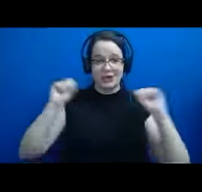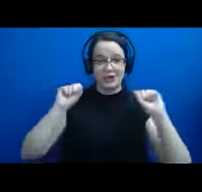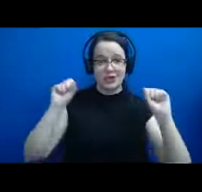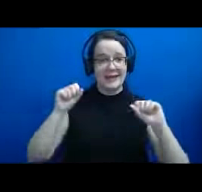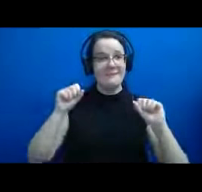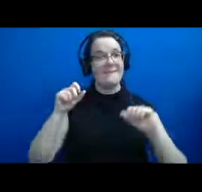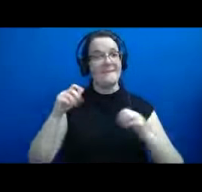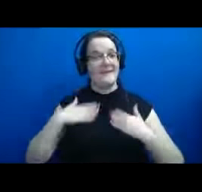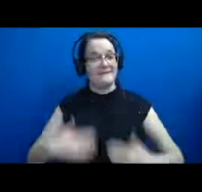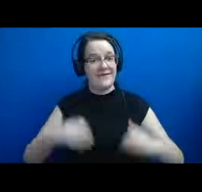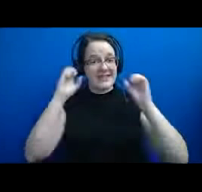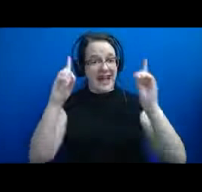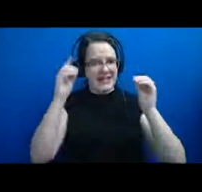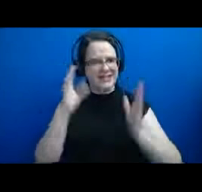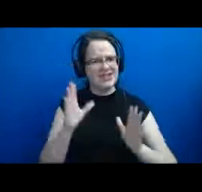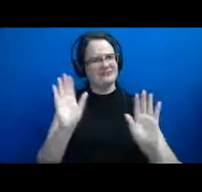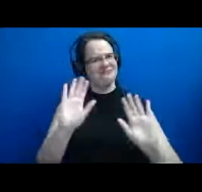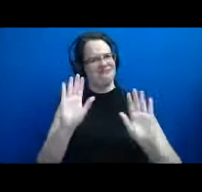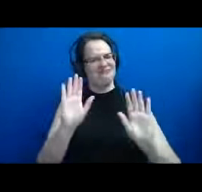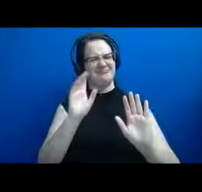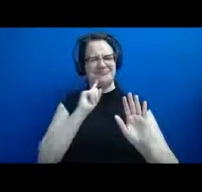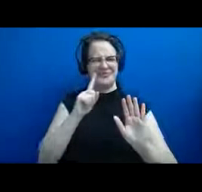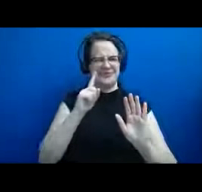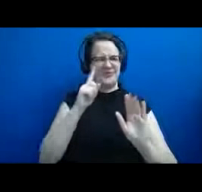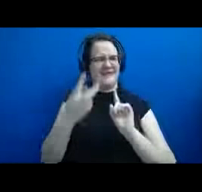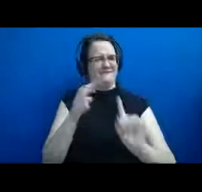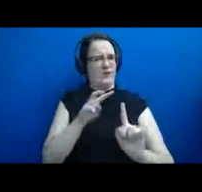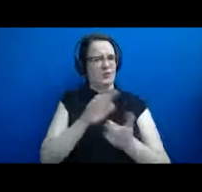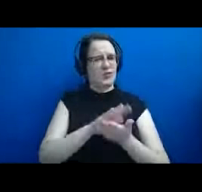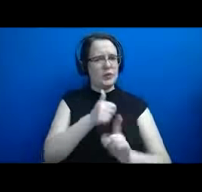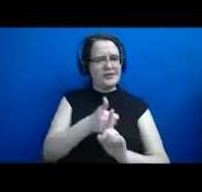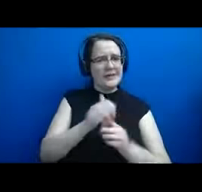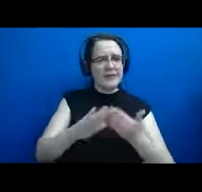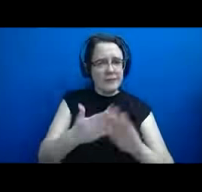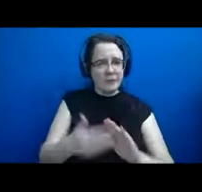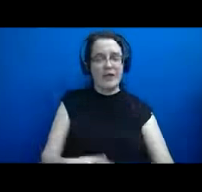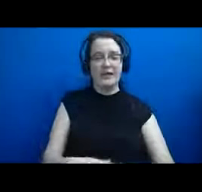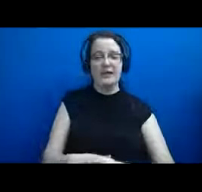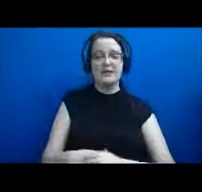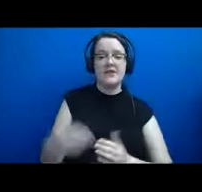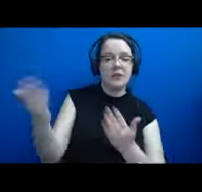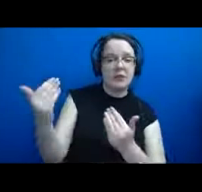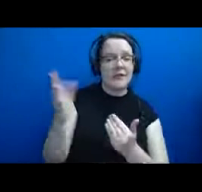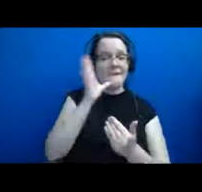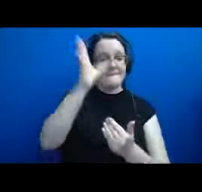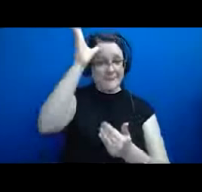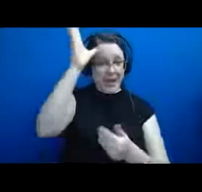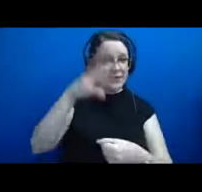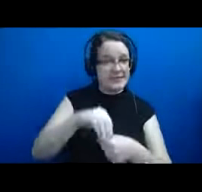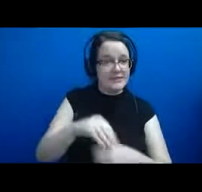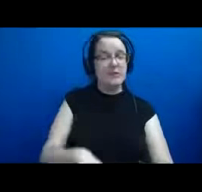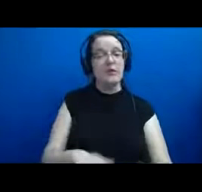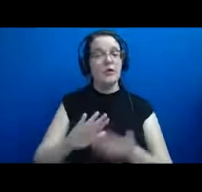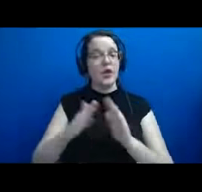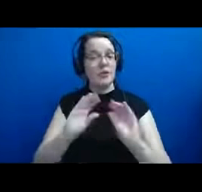thinking about the school as that community, right? So bringing in parents, bringing in the community organizations